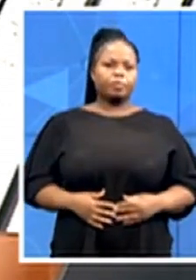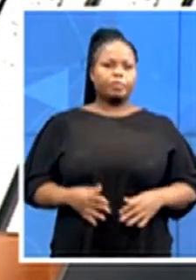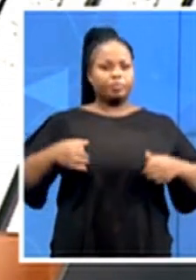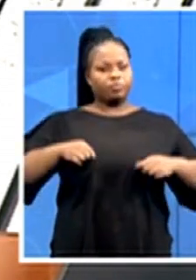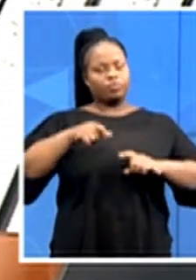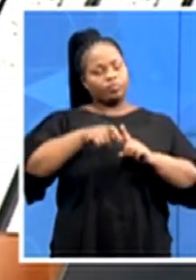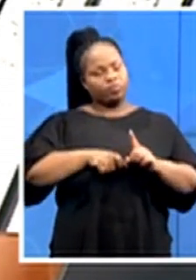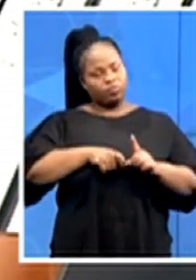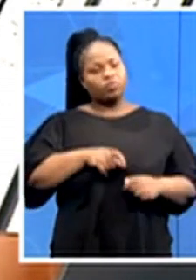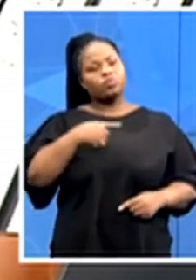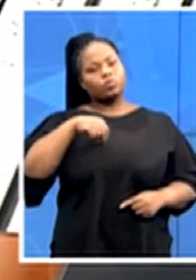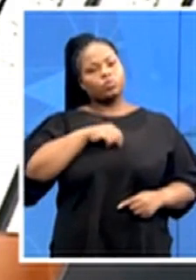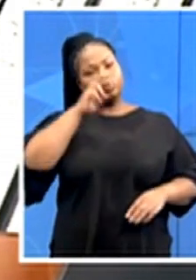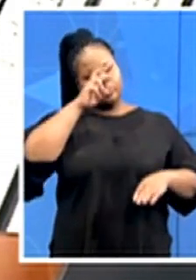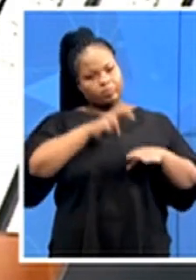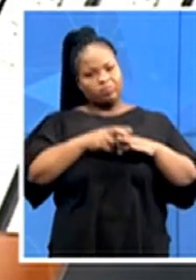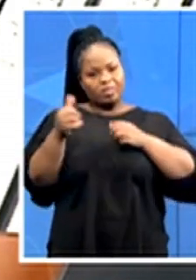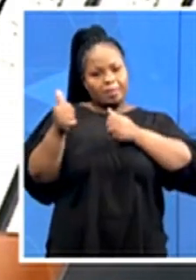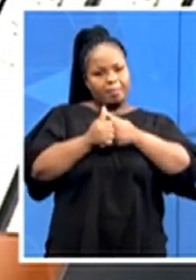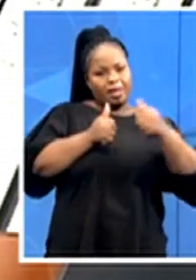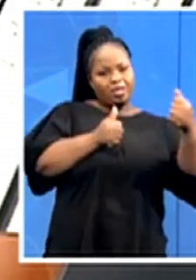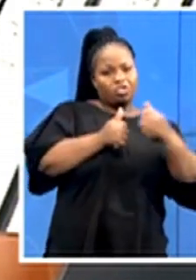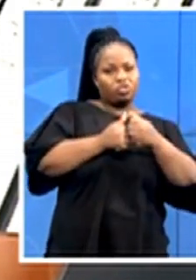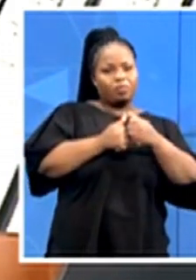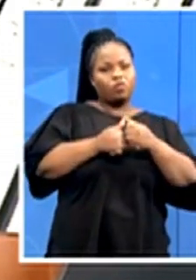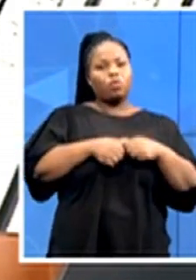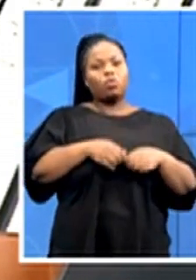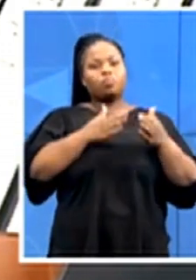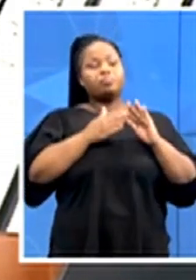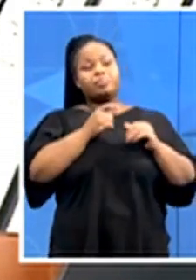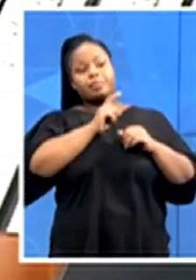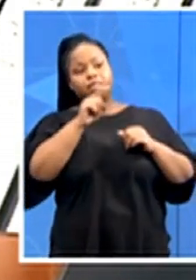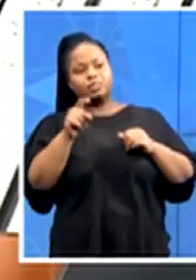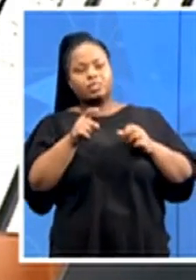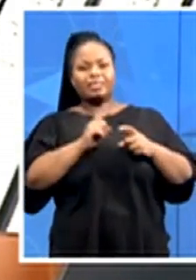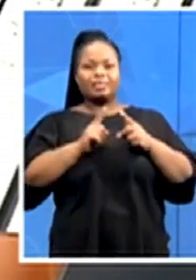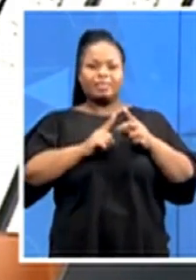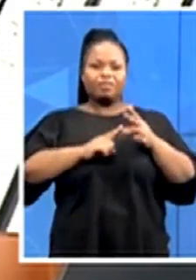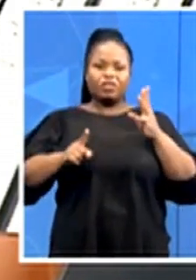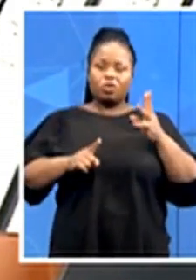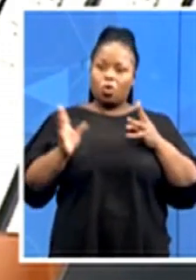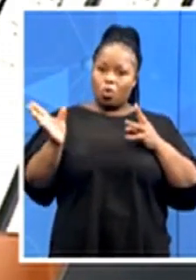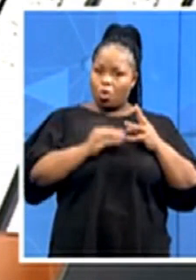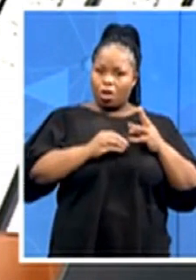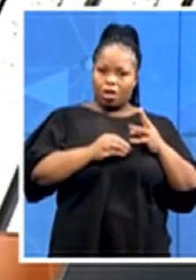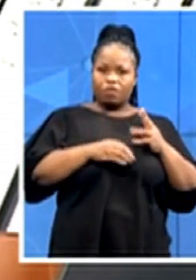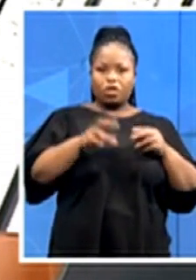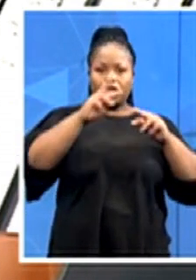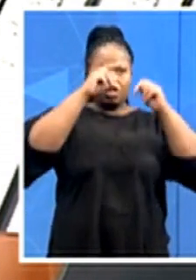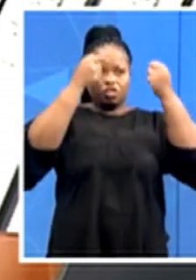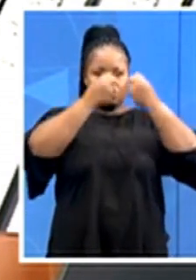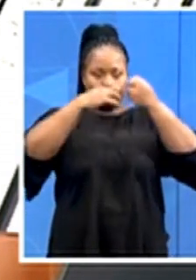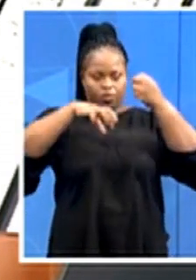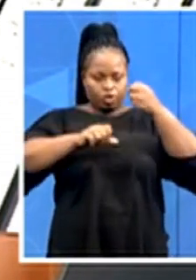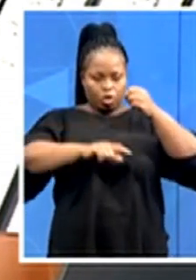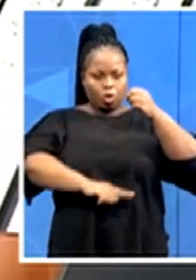between citizens and all branches of the state to ensure faith is restored in our institutions